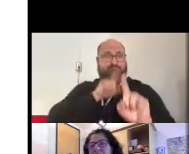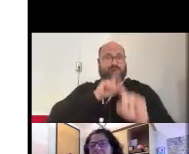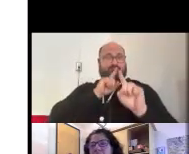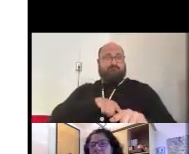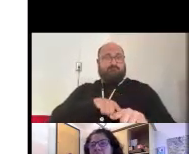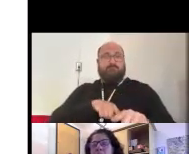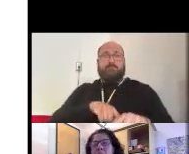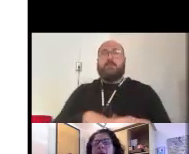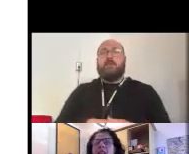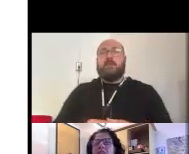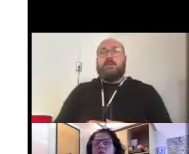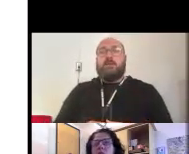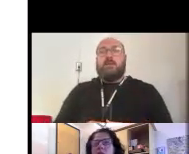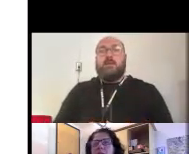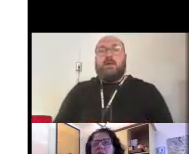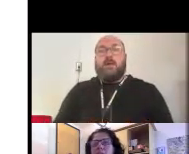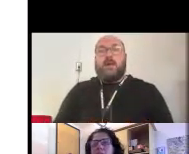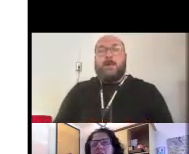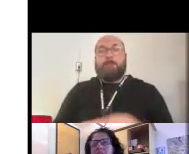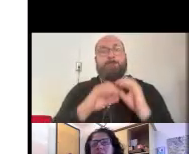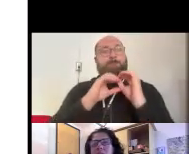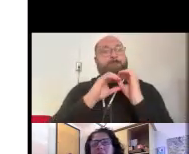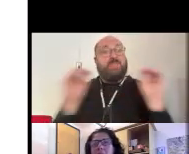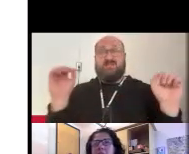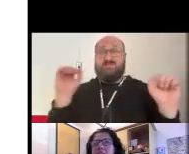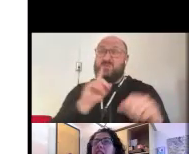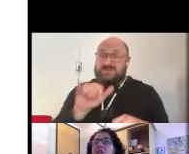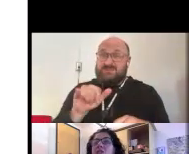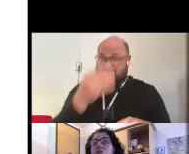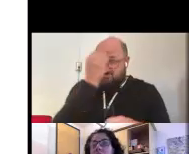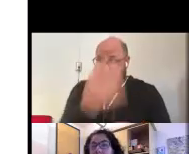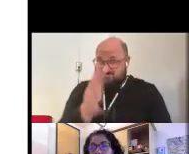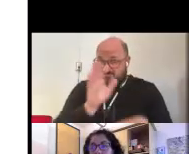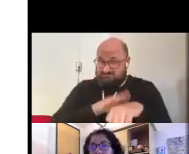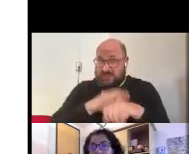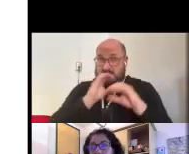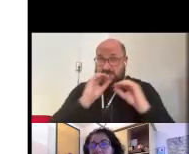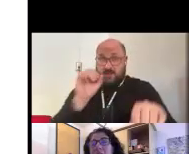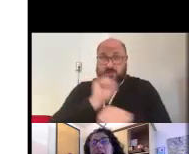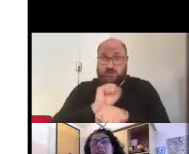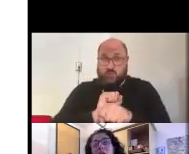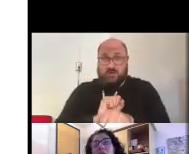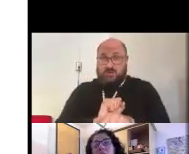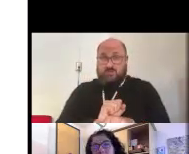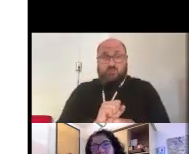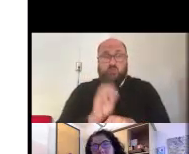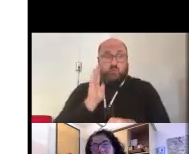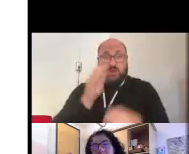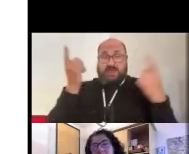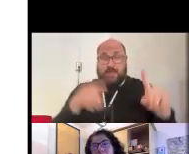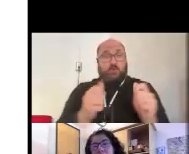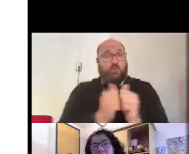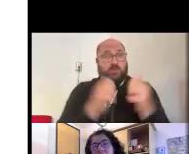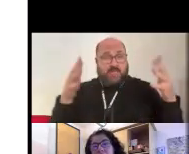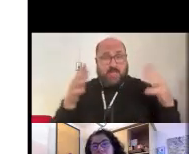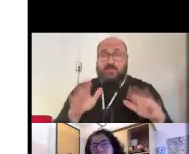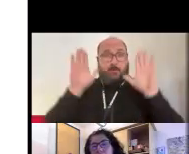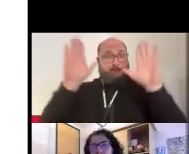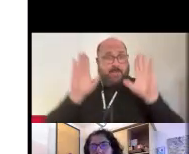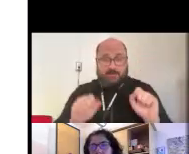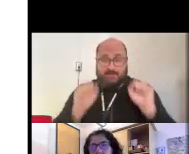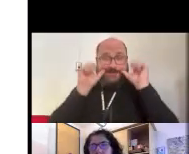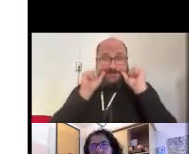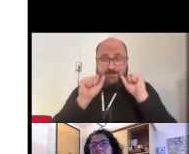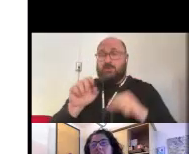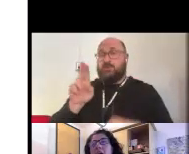all takes the team. None of this work would have been possible with an amazing URAD team and our partners at the Department of Health and